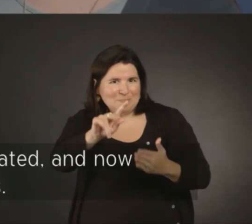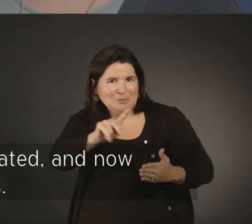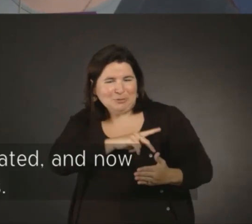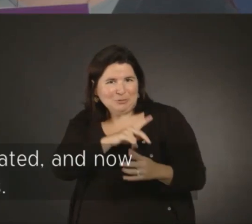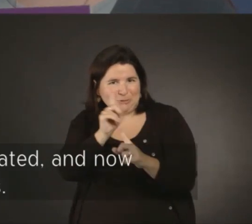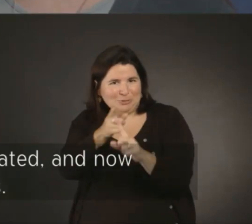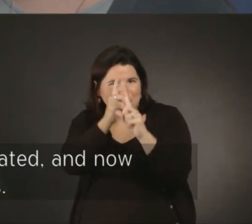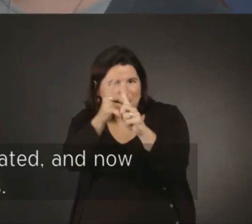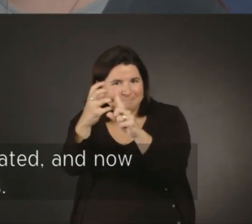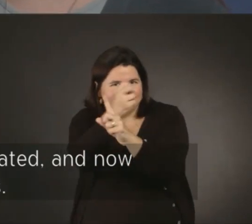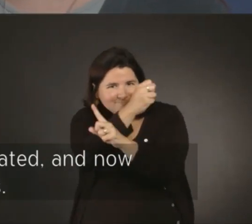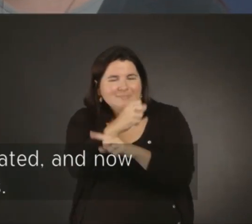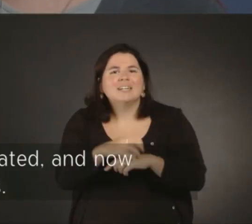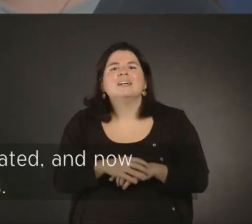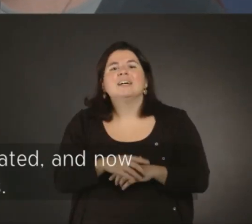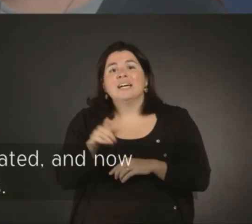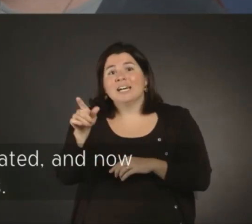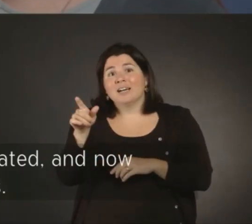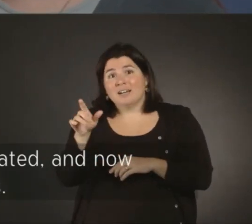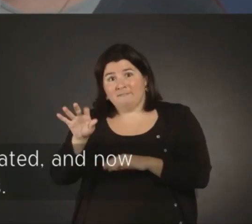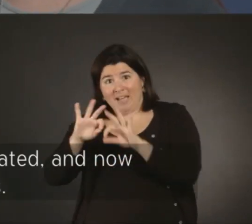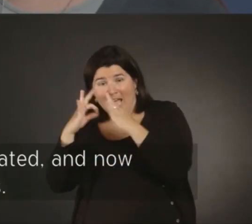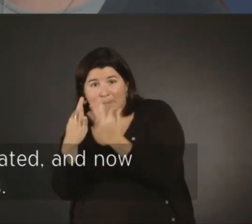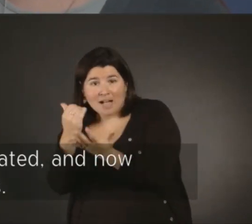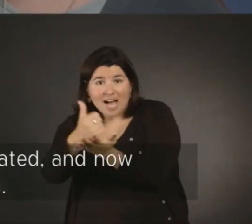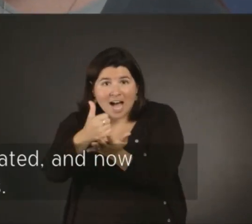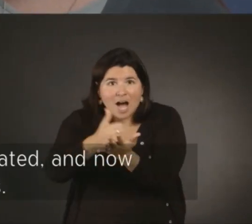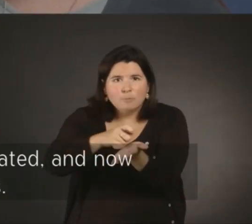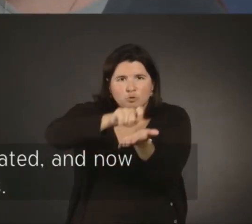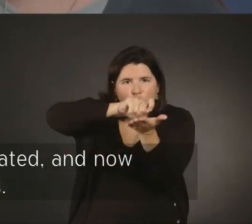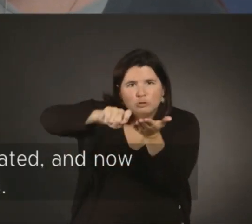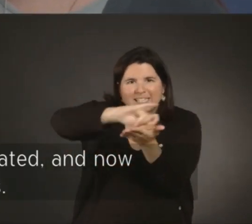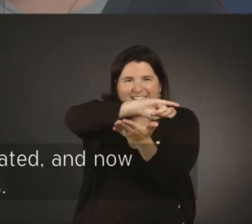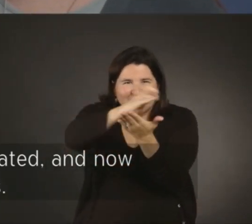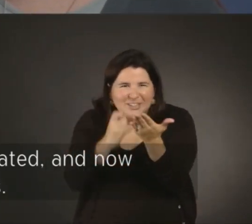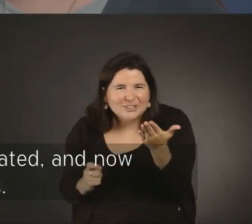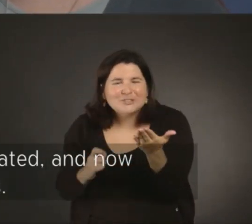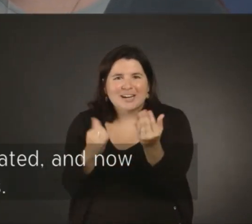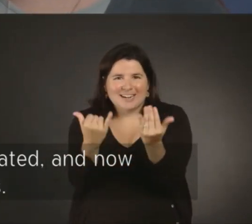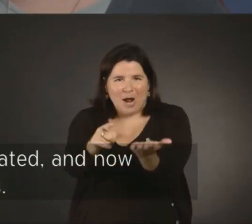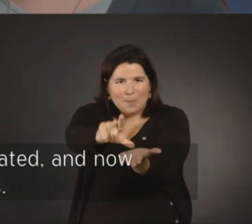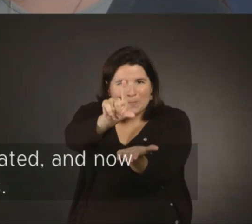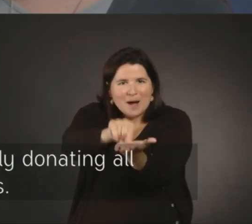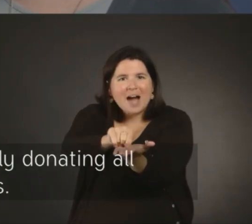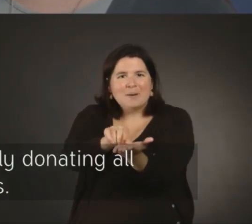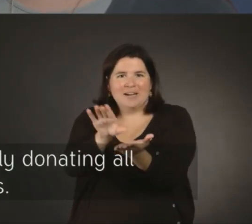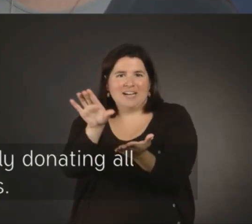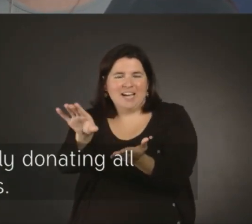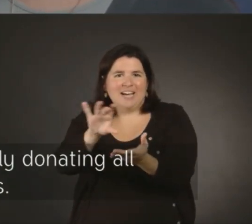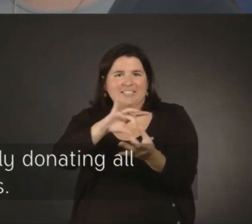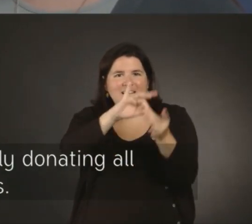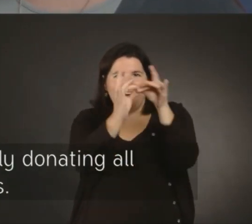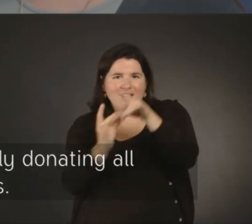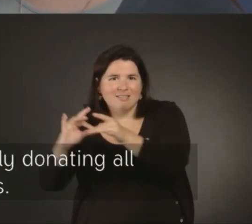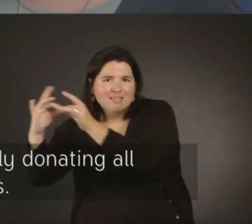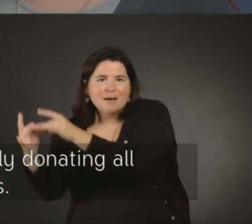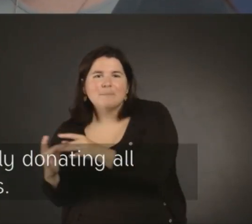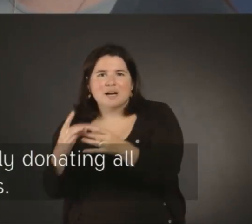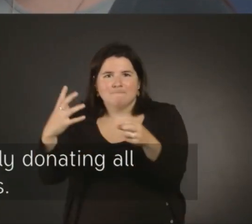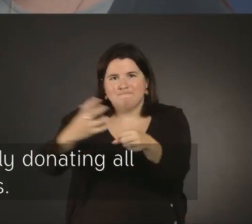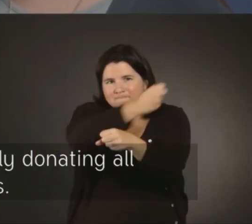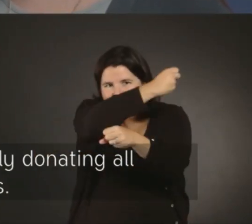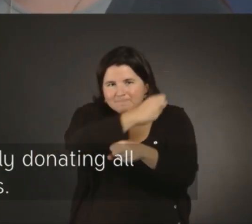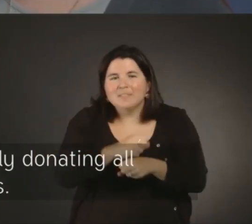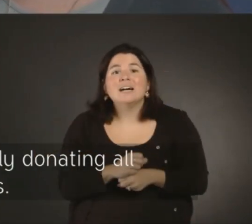help, David has written, illustrated, and now published the tale of his Olympic achievements. If that wasn't impressive